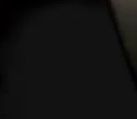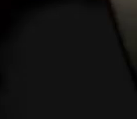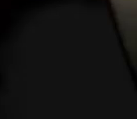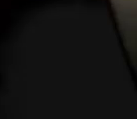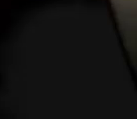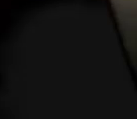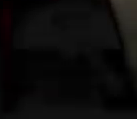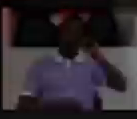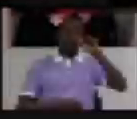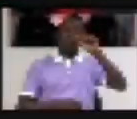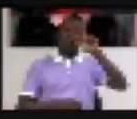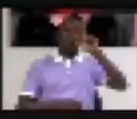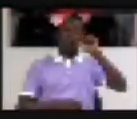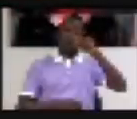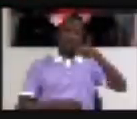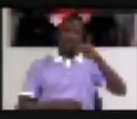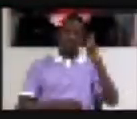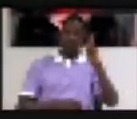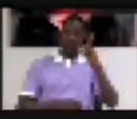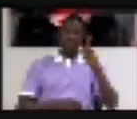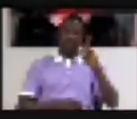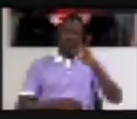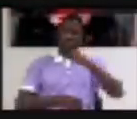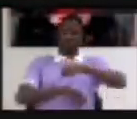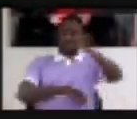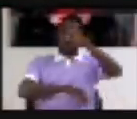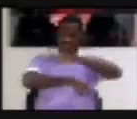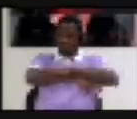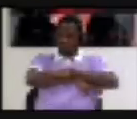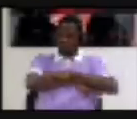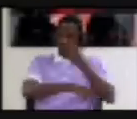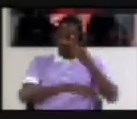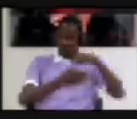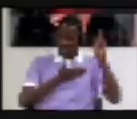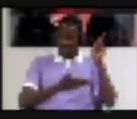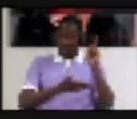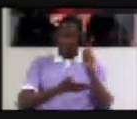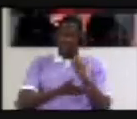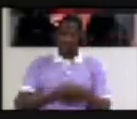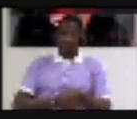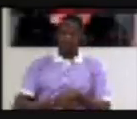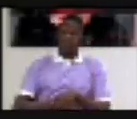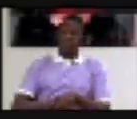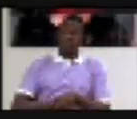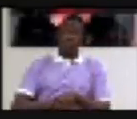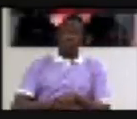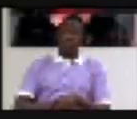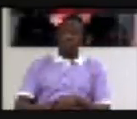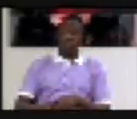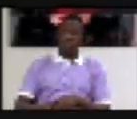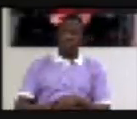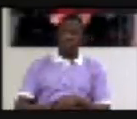Sorry? During the 6 years that you served as a teacher, were you only at Crab Island